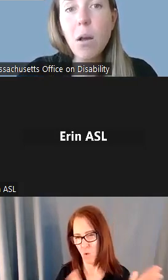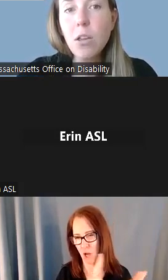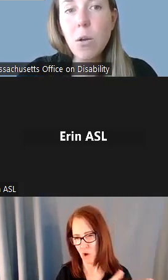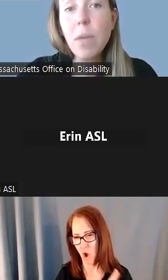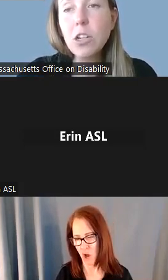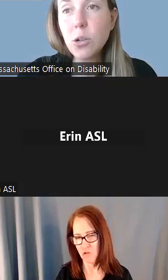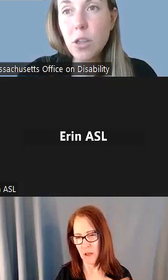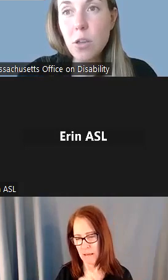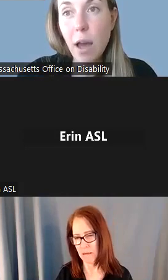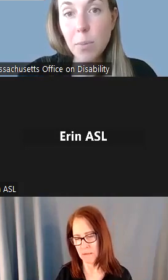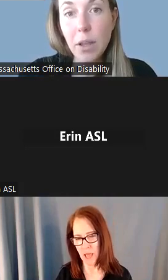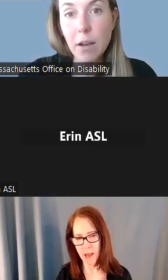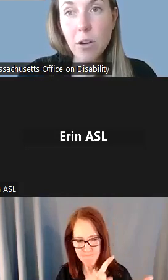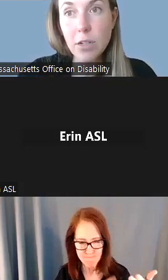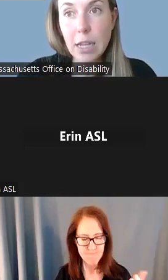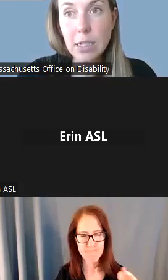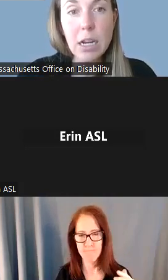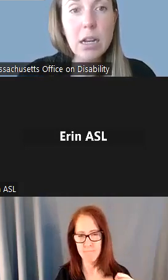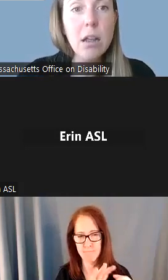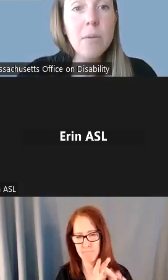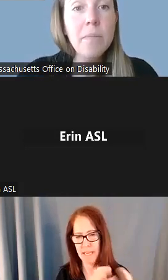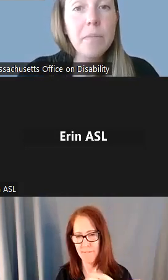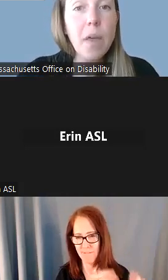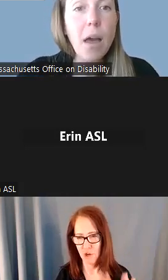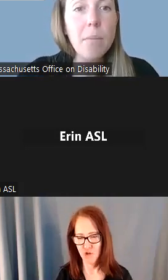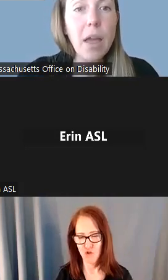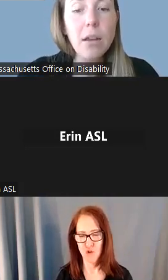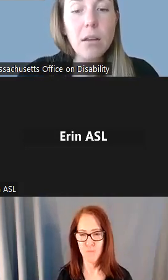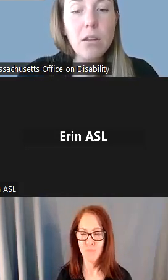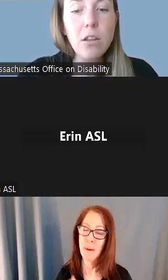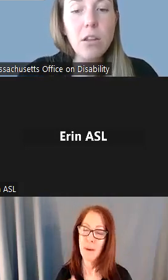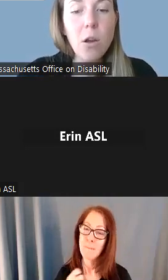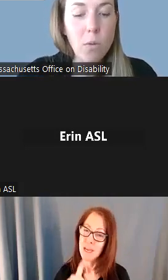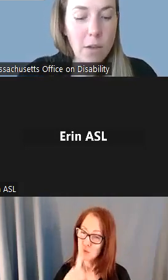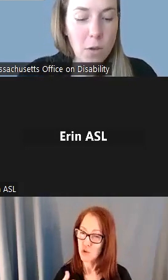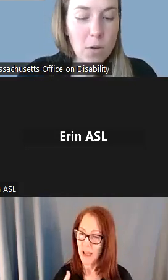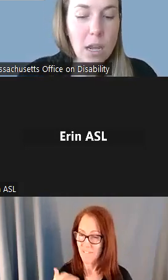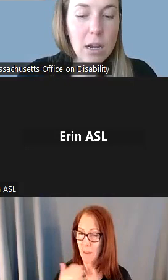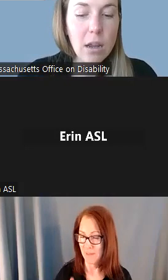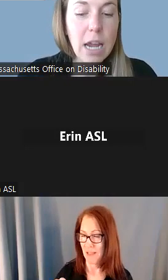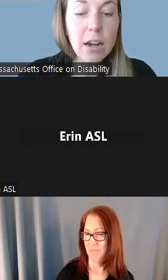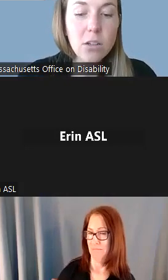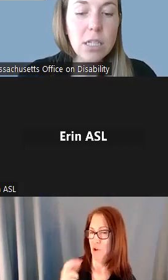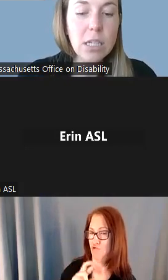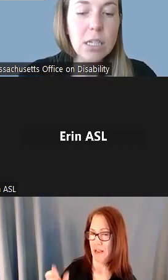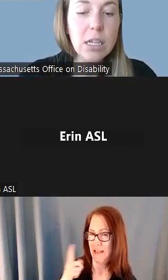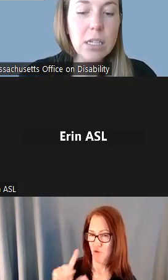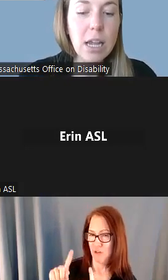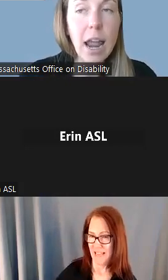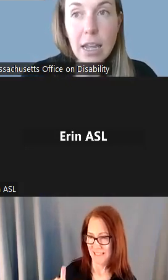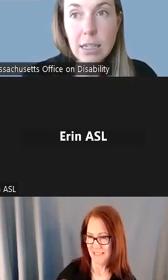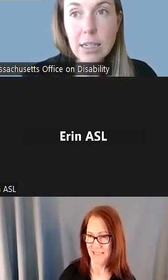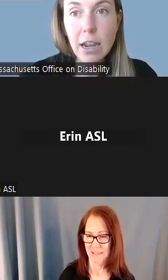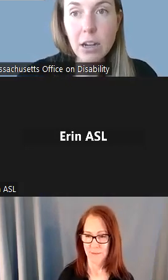But make sure that you have a plan for testing. And if you need technical assistance